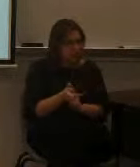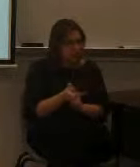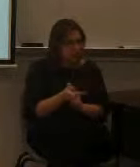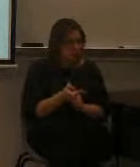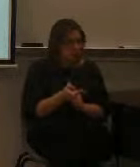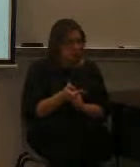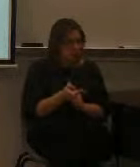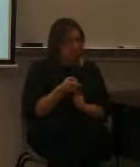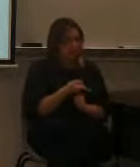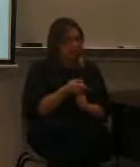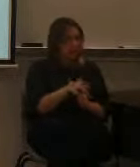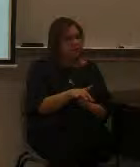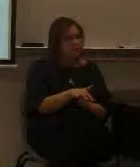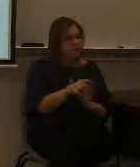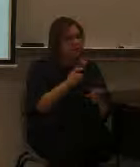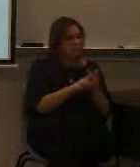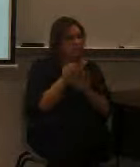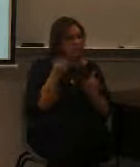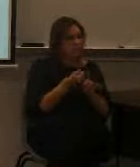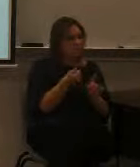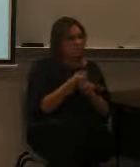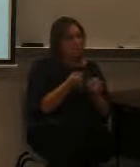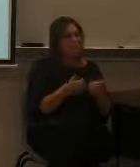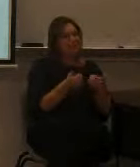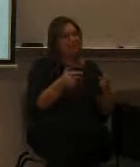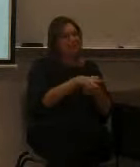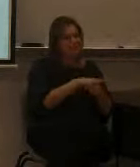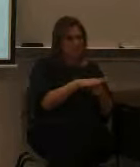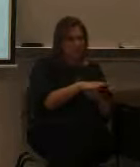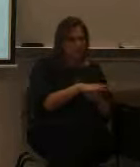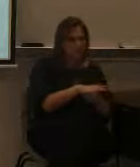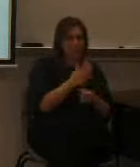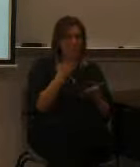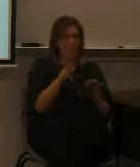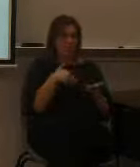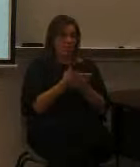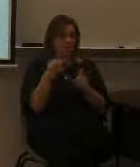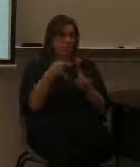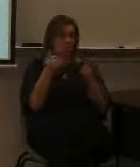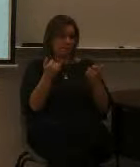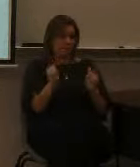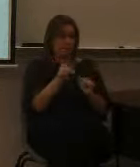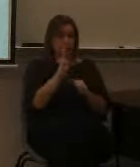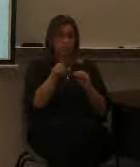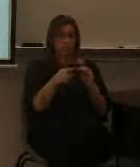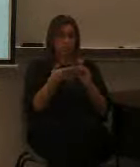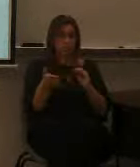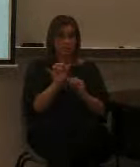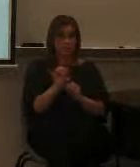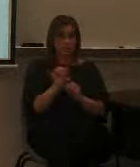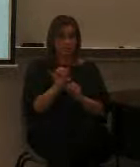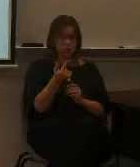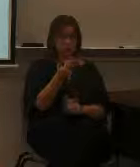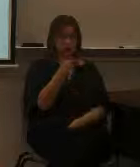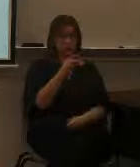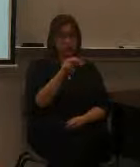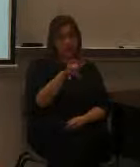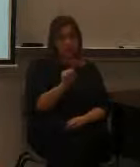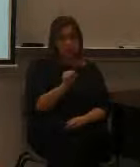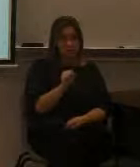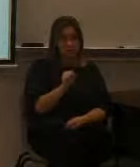it's a difficult thing to show. Maybe we're getting to the point now where we can actually talk about things like the genes